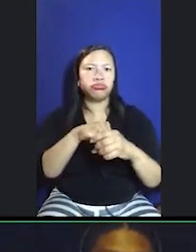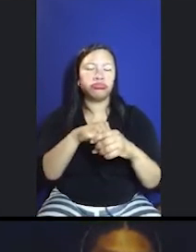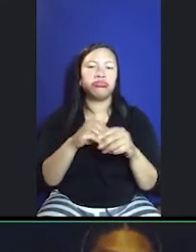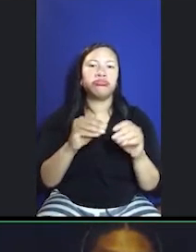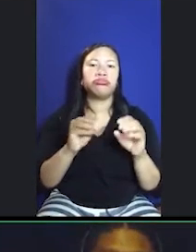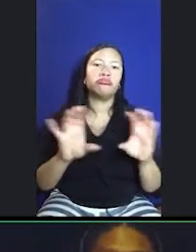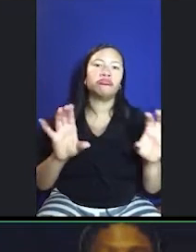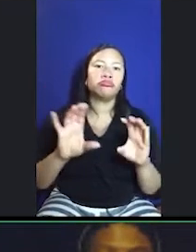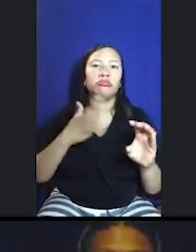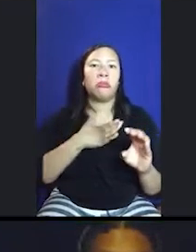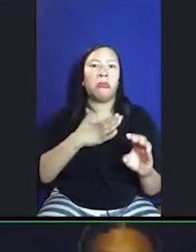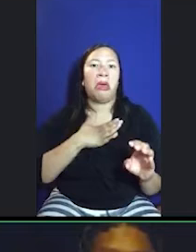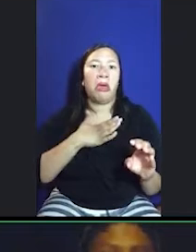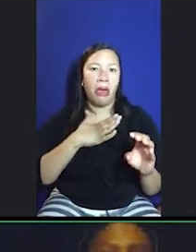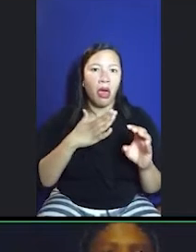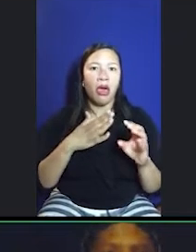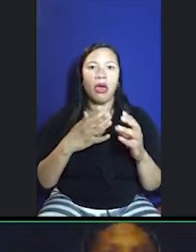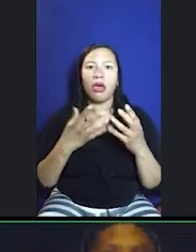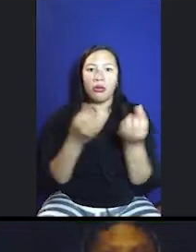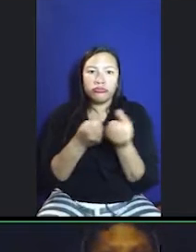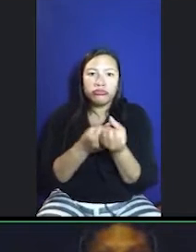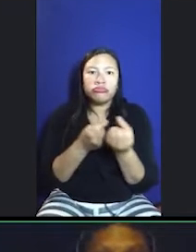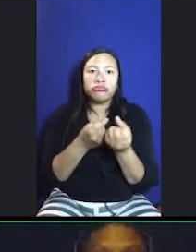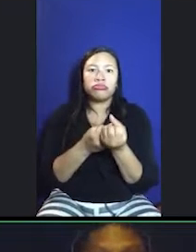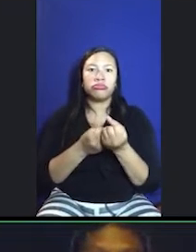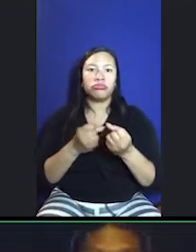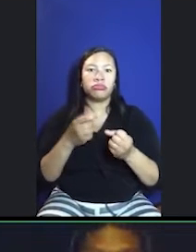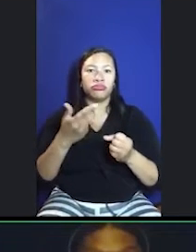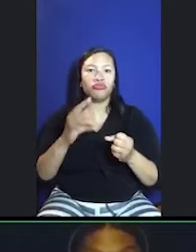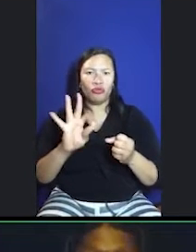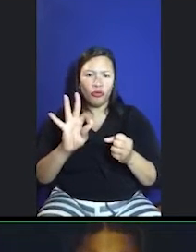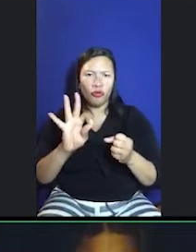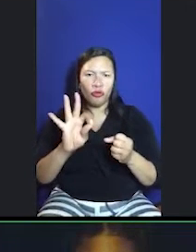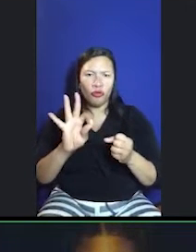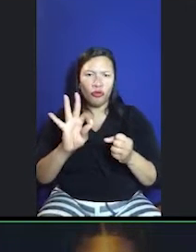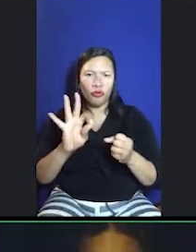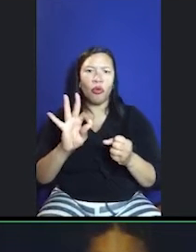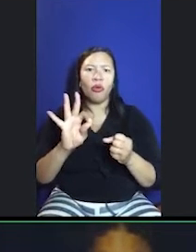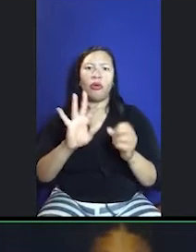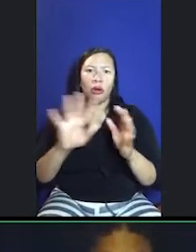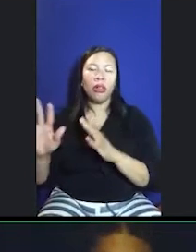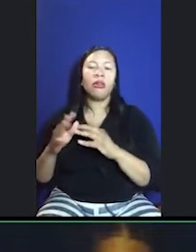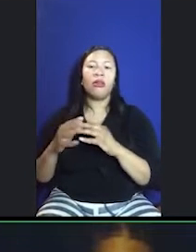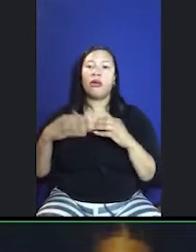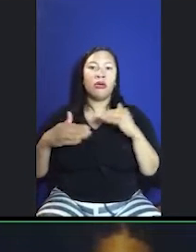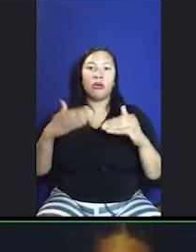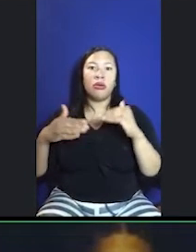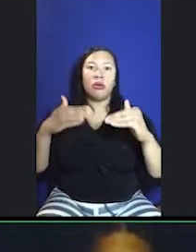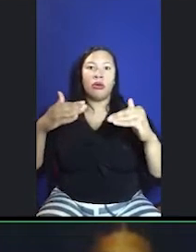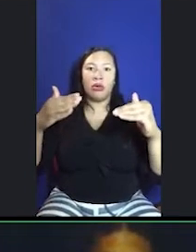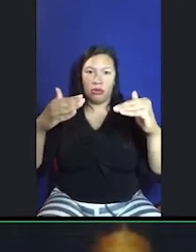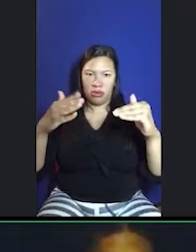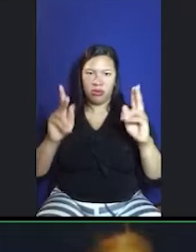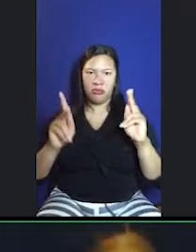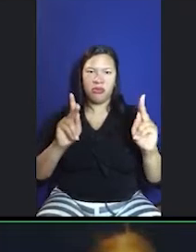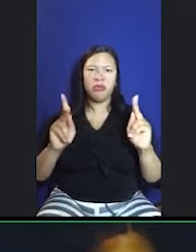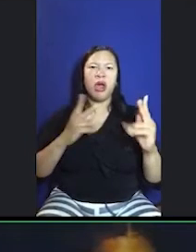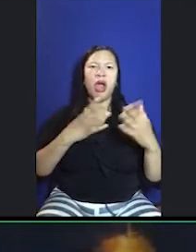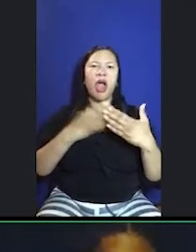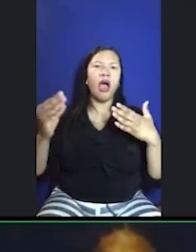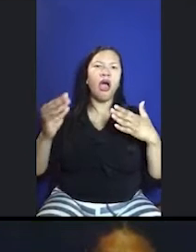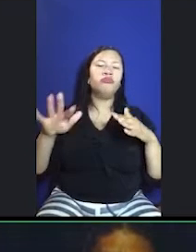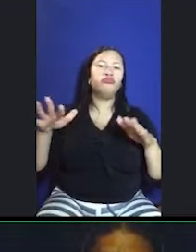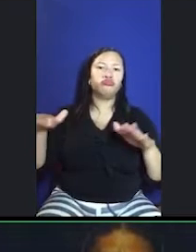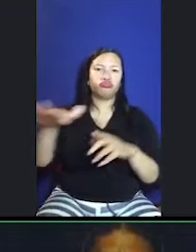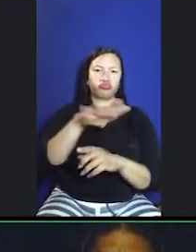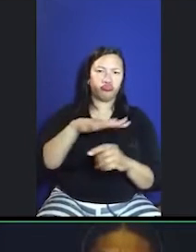part. And so when it really got to the height of it, people were out and about, and in the DC